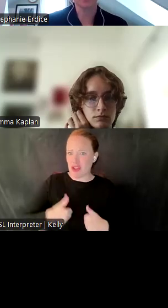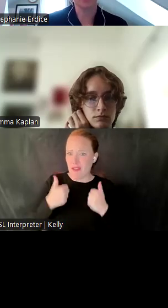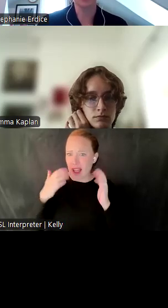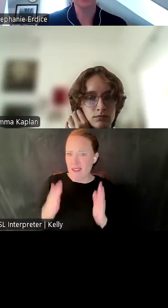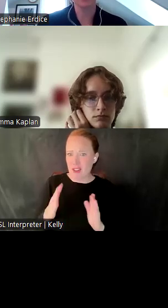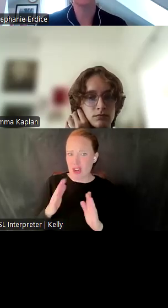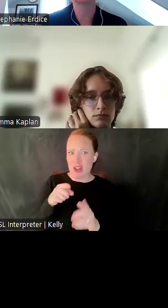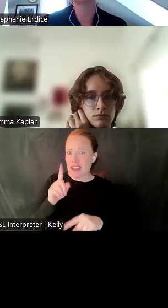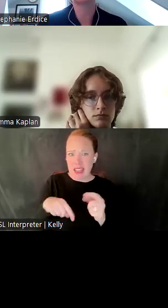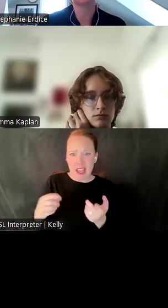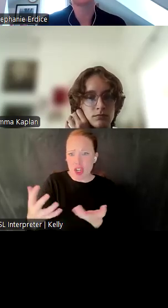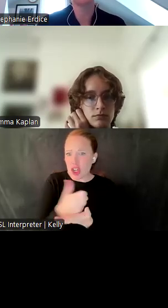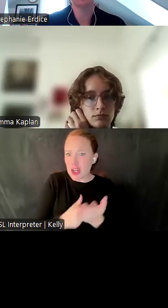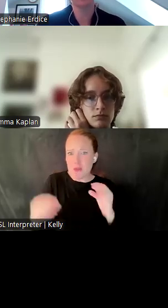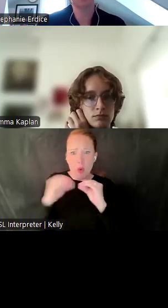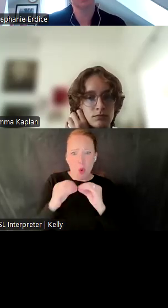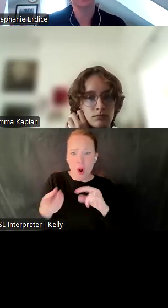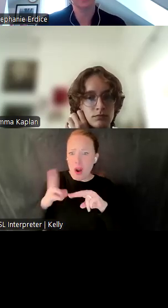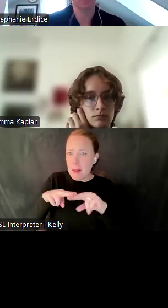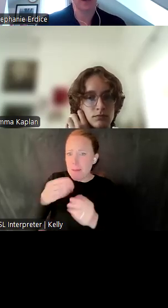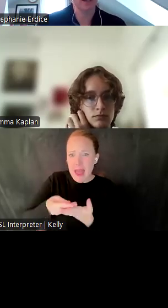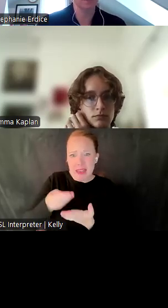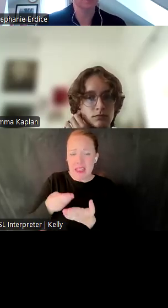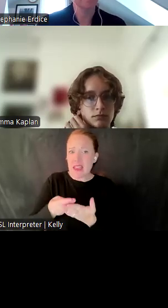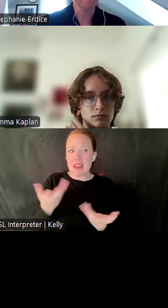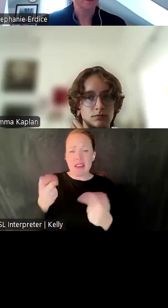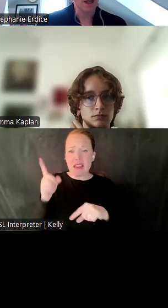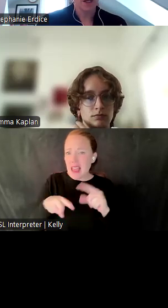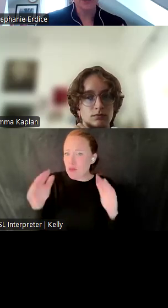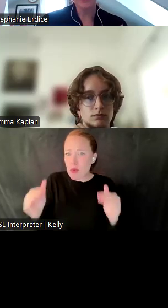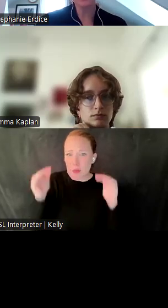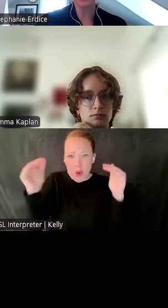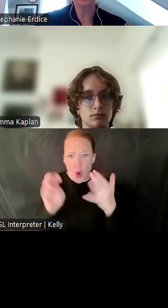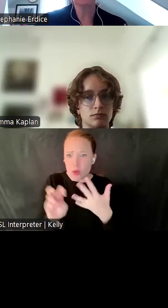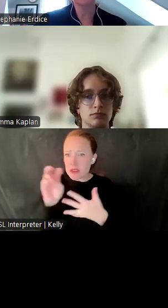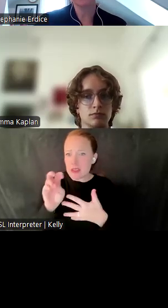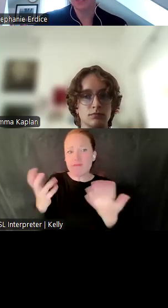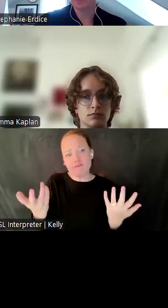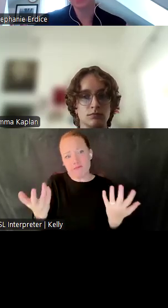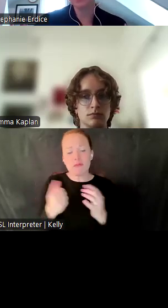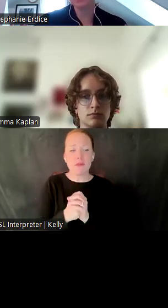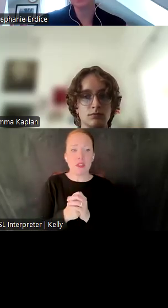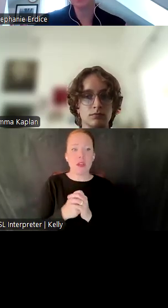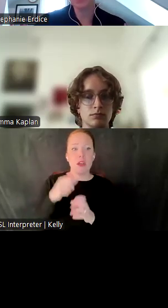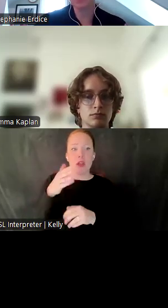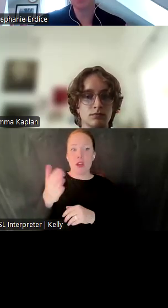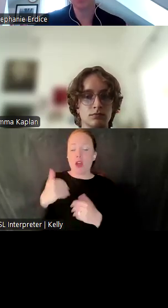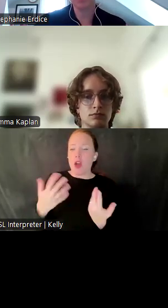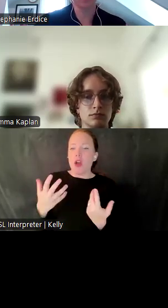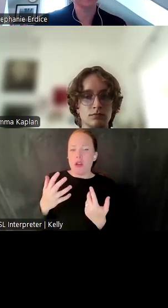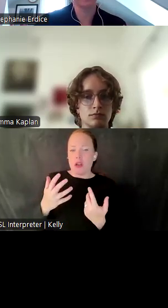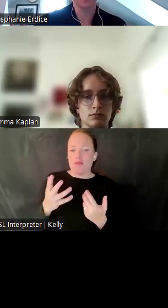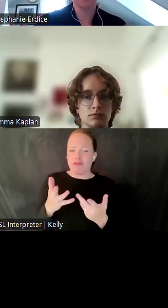earning at that job currently, or even getting promoted or getting a raise. So let's look at coercive debt, because this is something